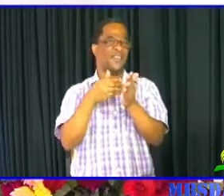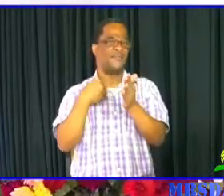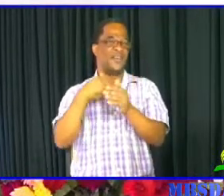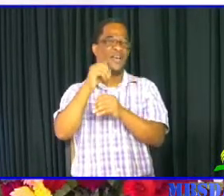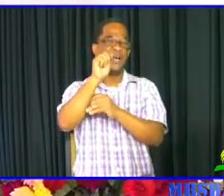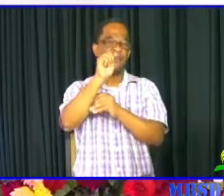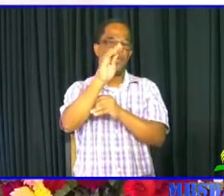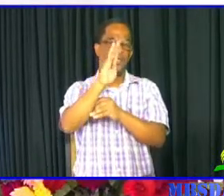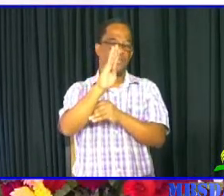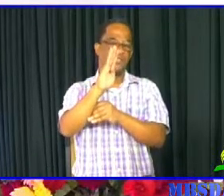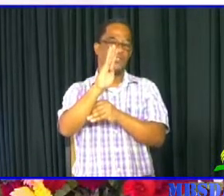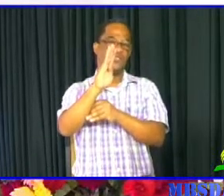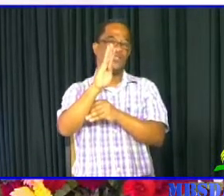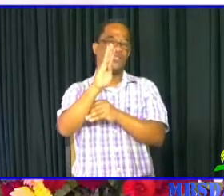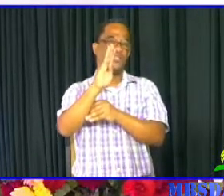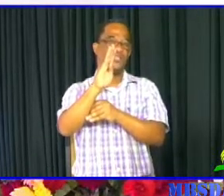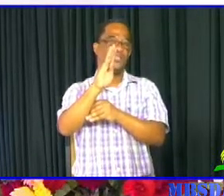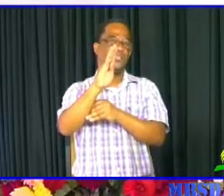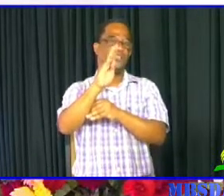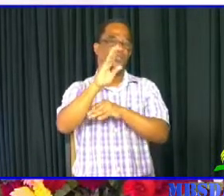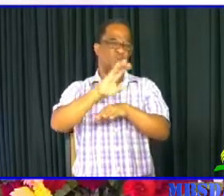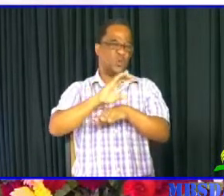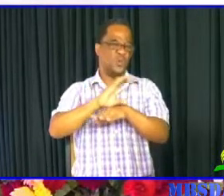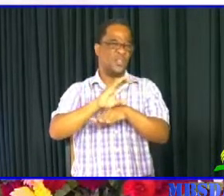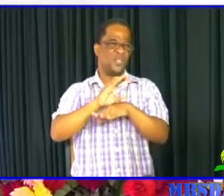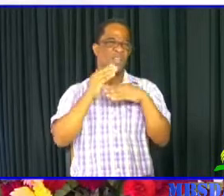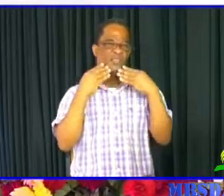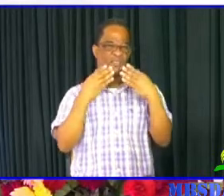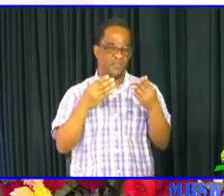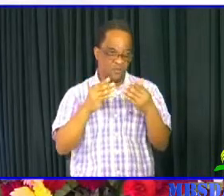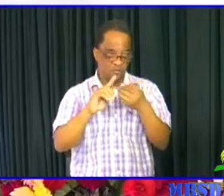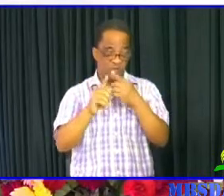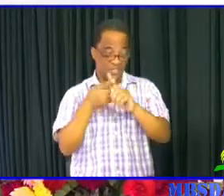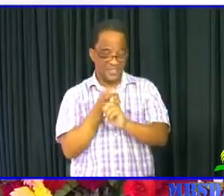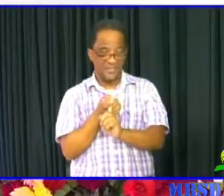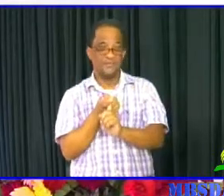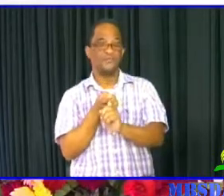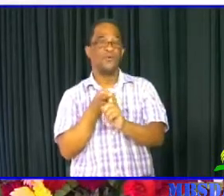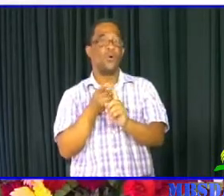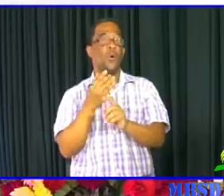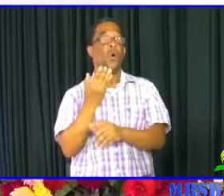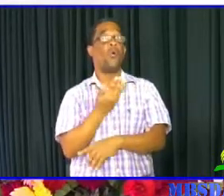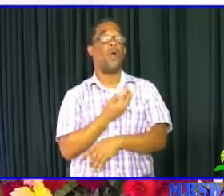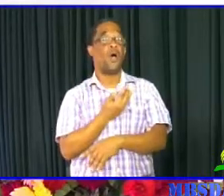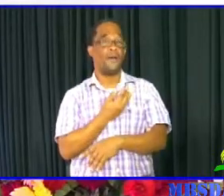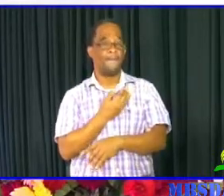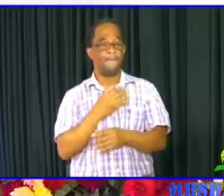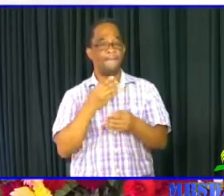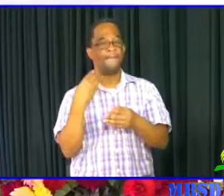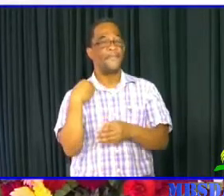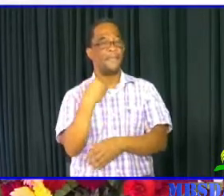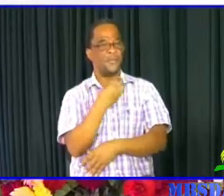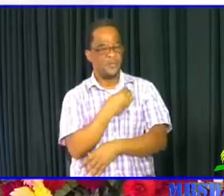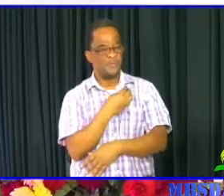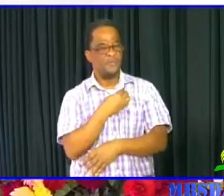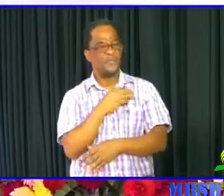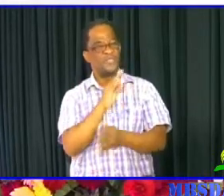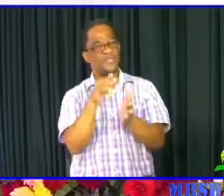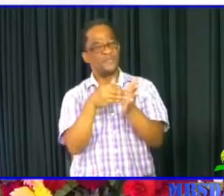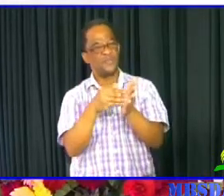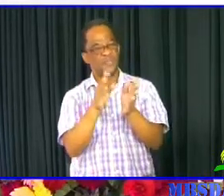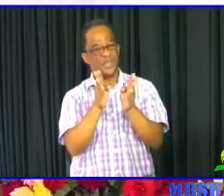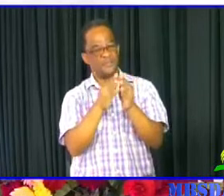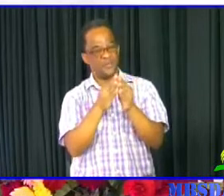Albion SDA Church. Thank you so very much to our friends, our colleagues, our members in the Central